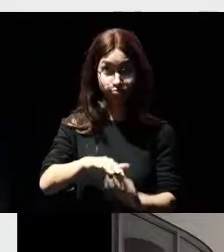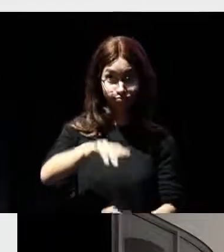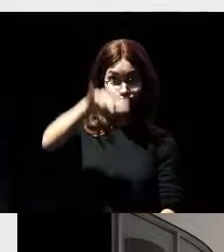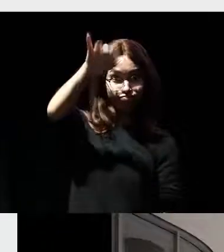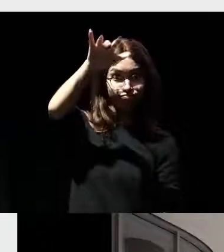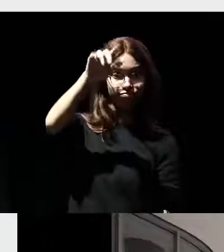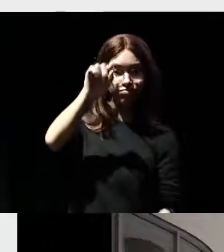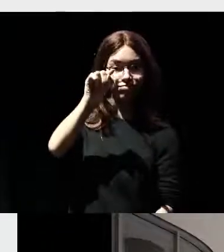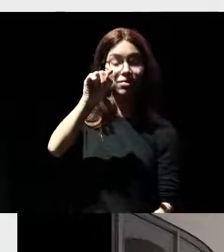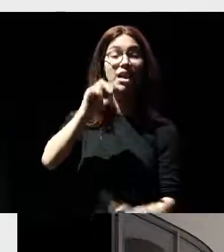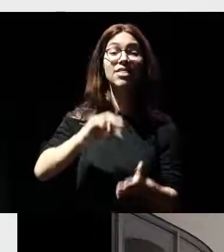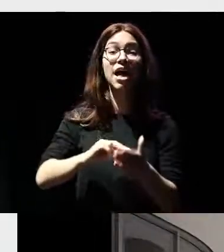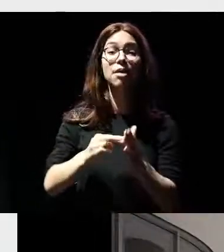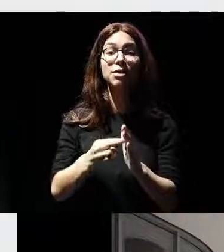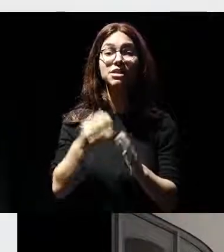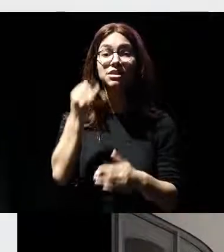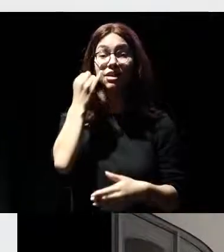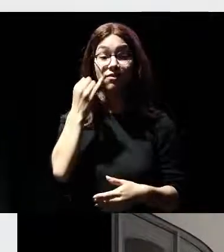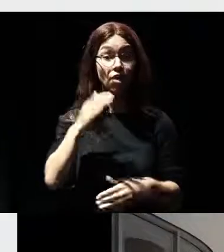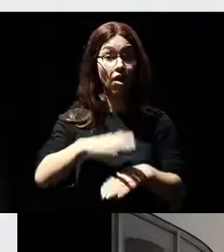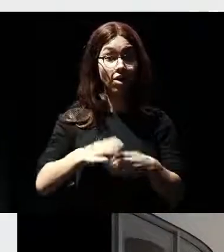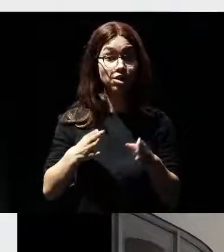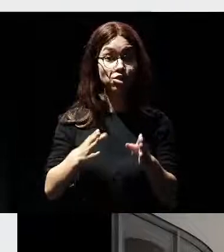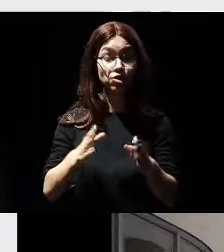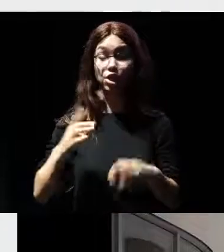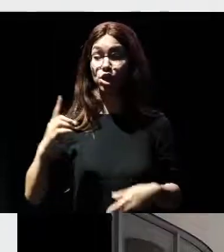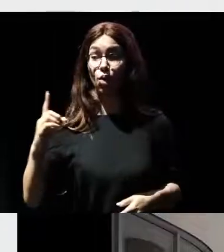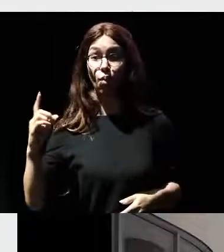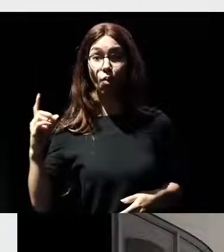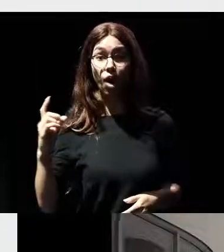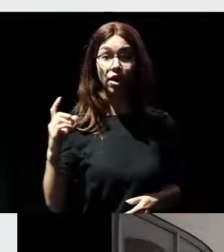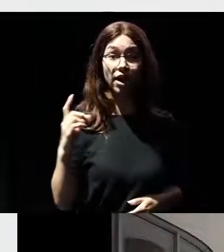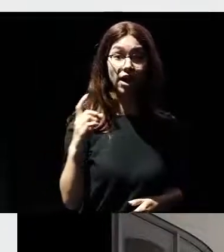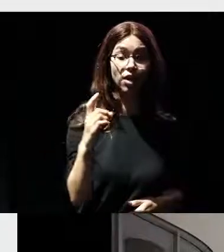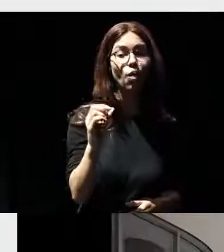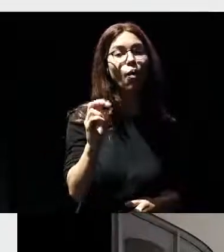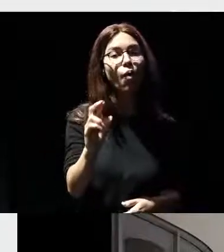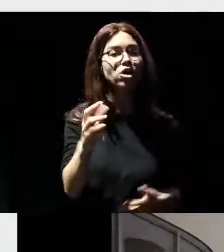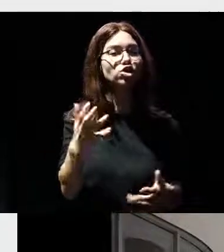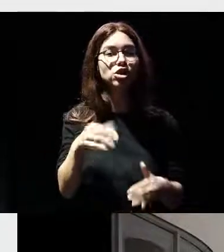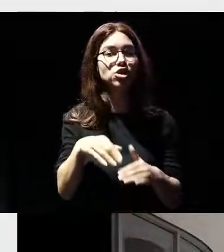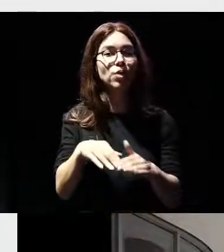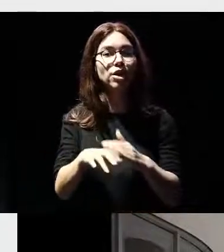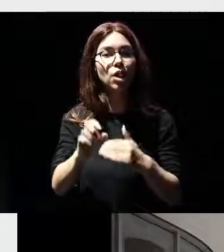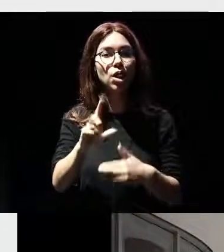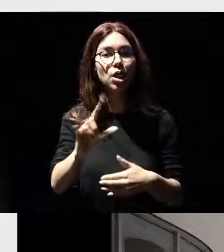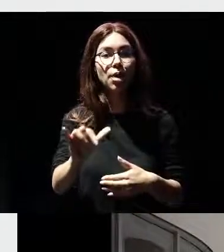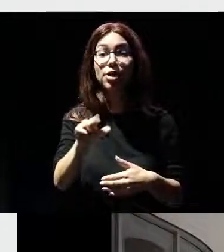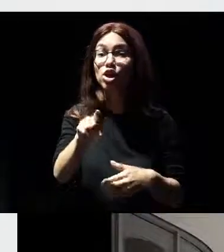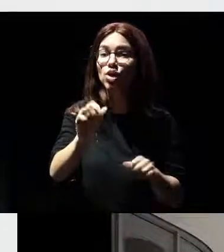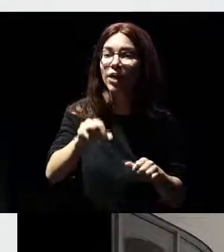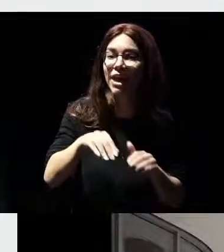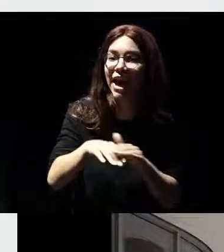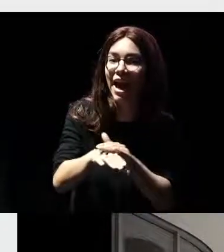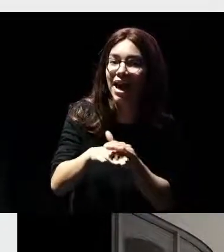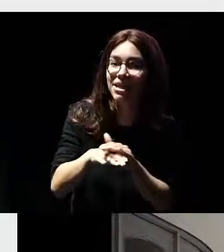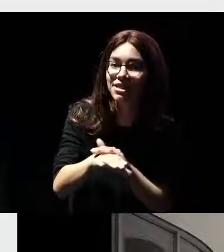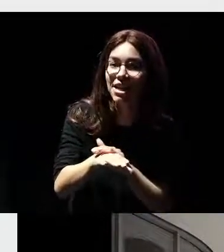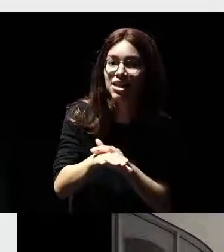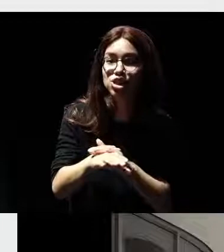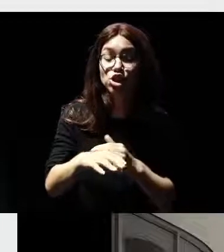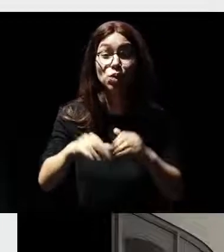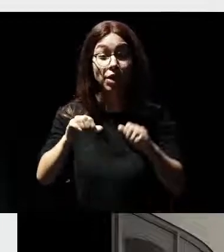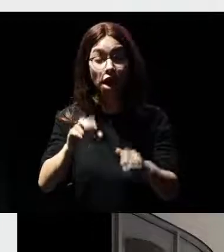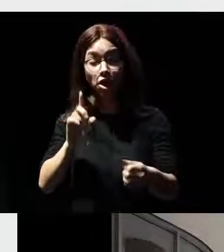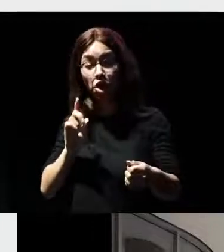as somebody walking by on the street or coming into the lobby, you're able to access visibly, you're able to come right